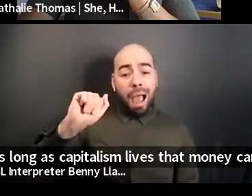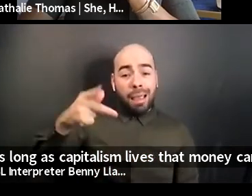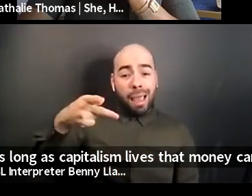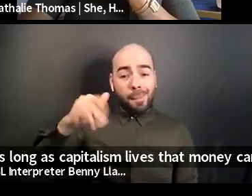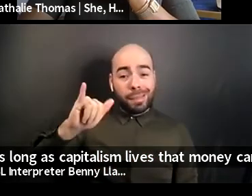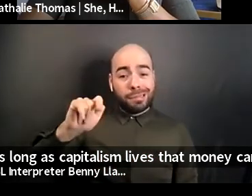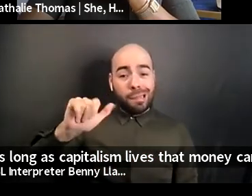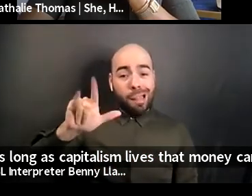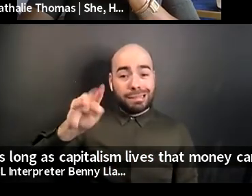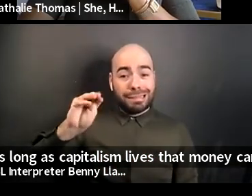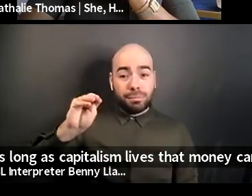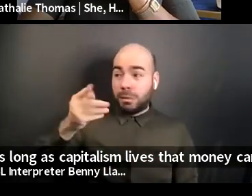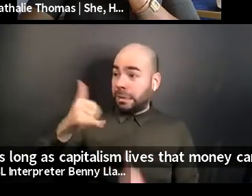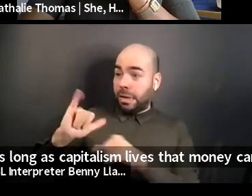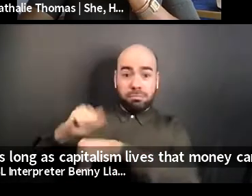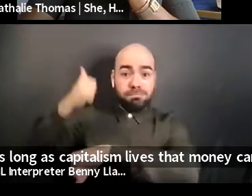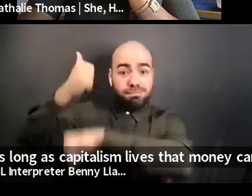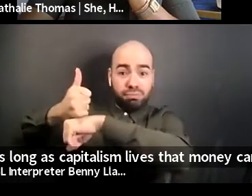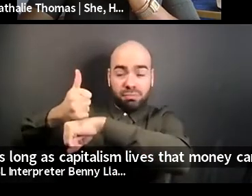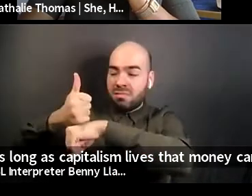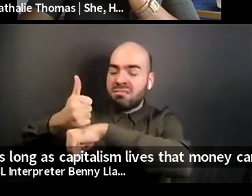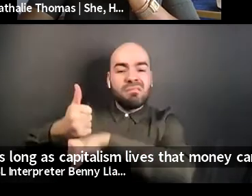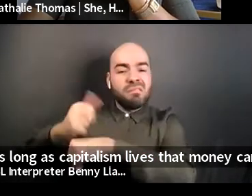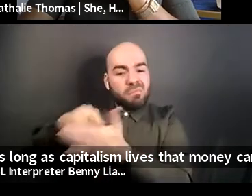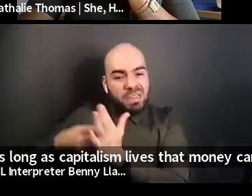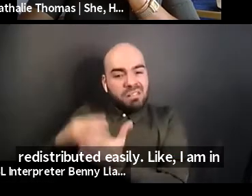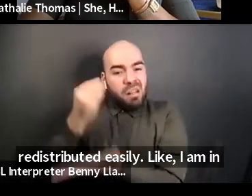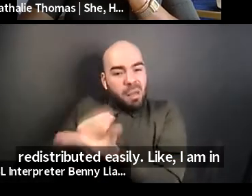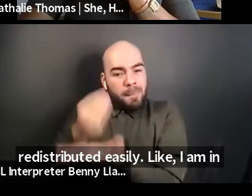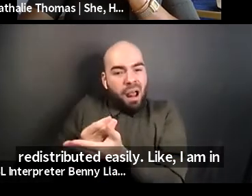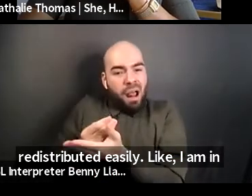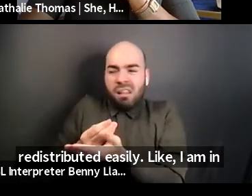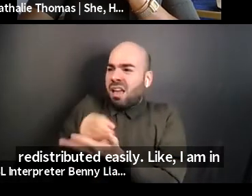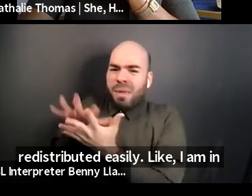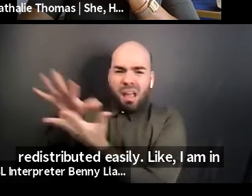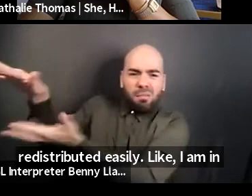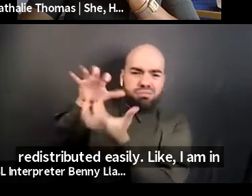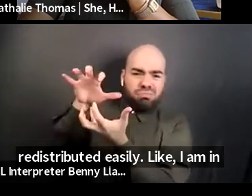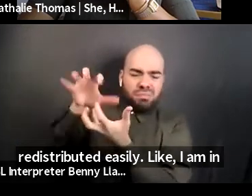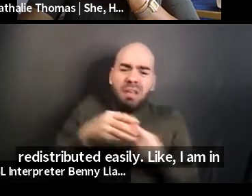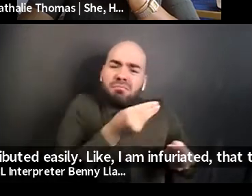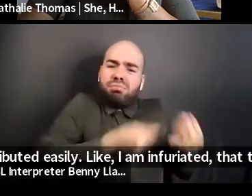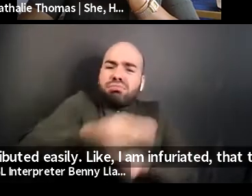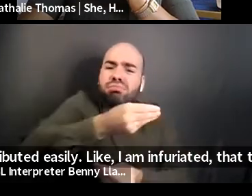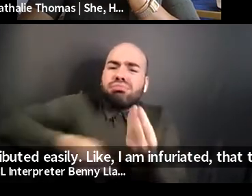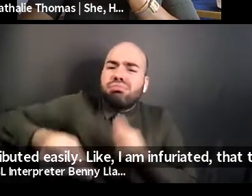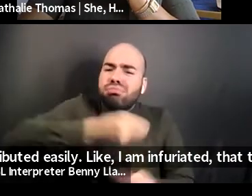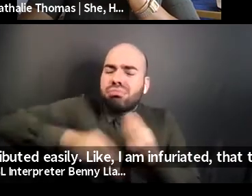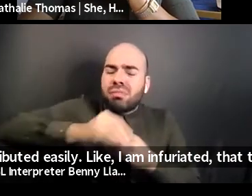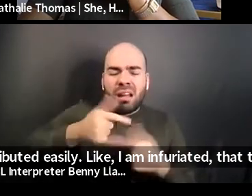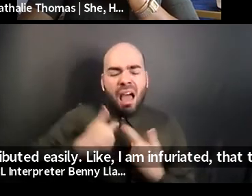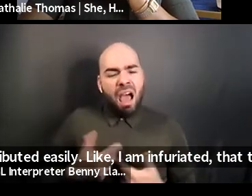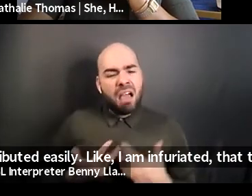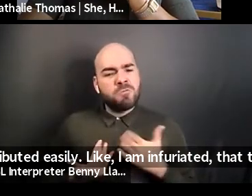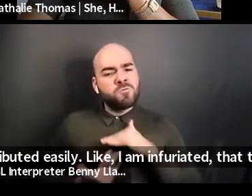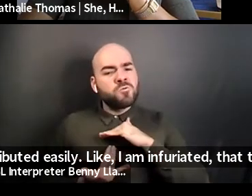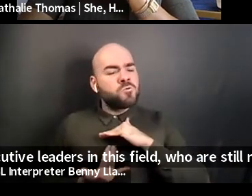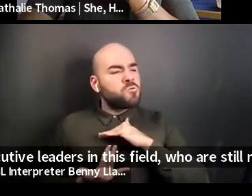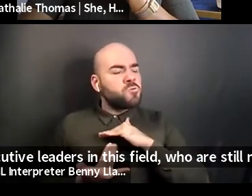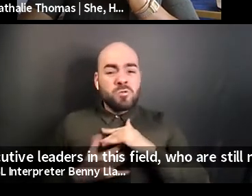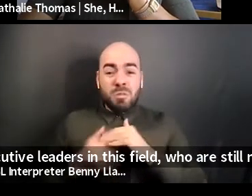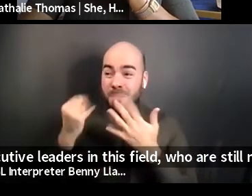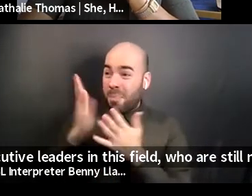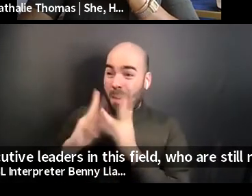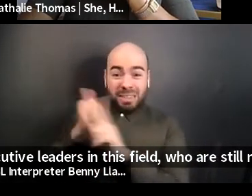redistributed easily. Like, I am infuriated that there are executive leaders in this field who are still making